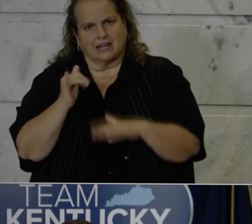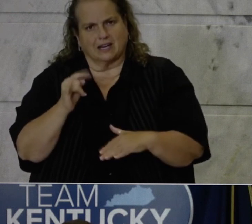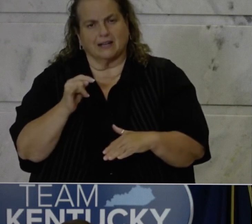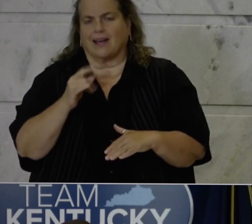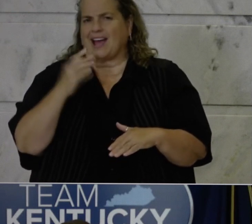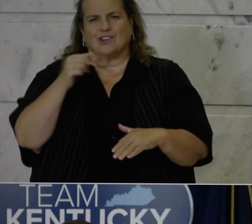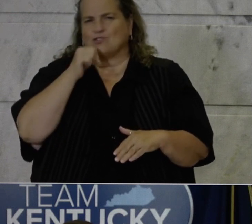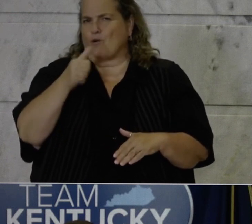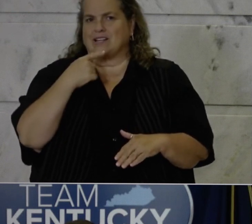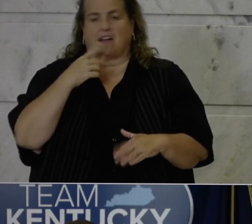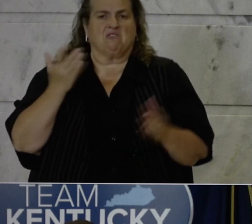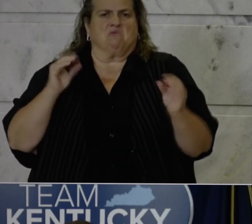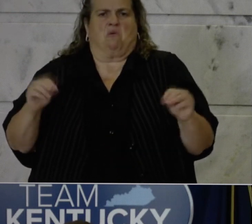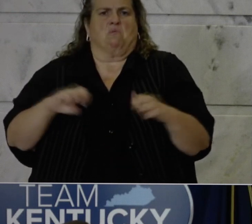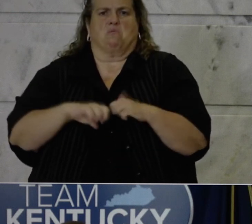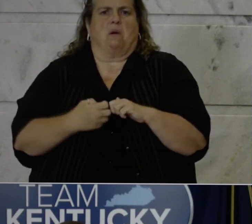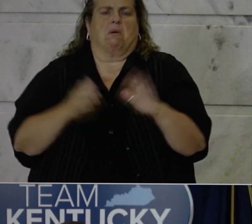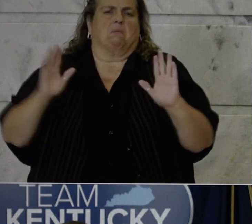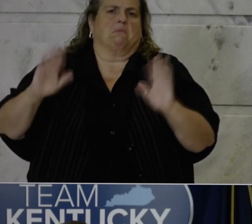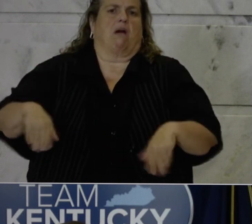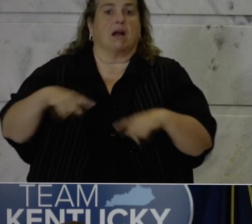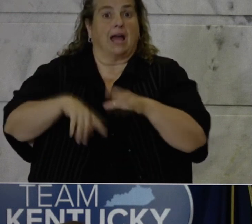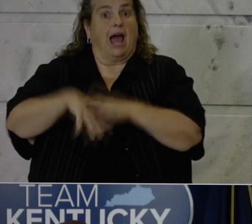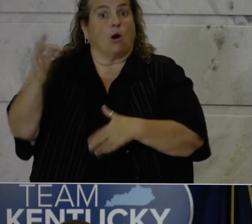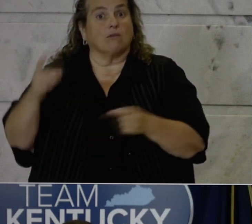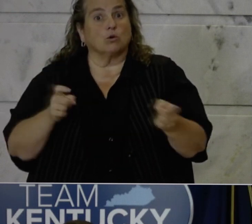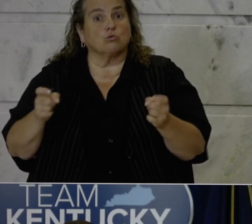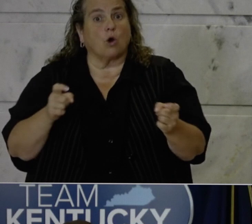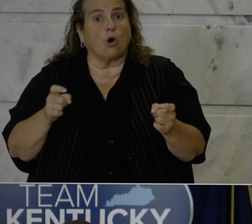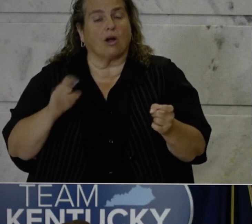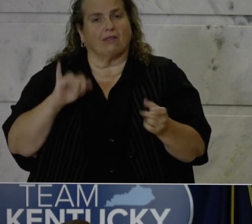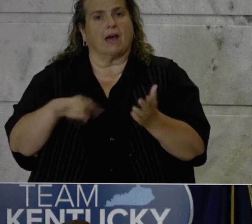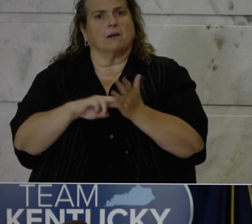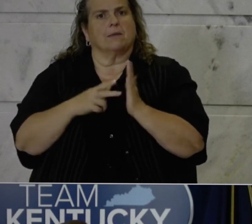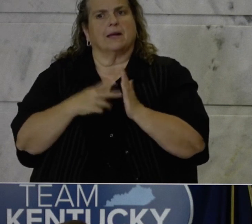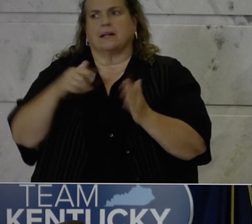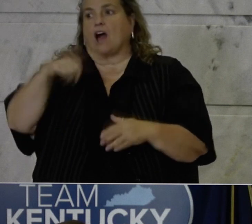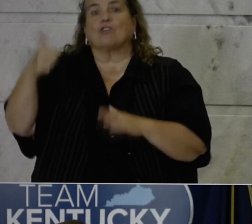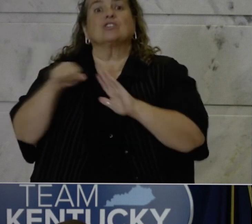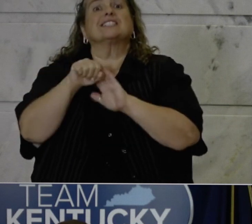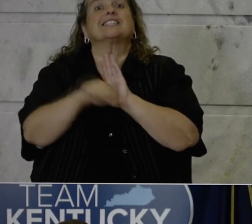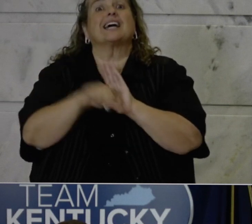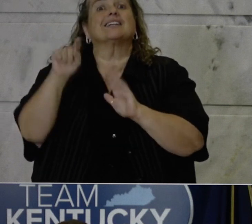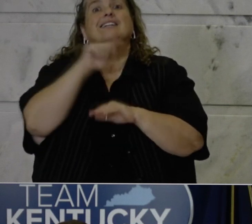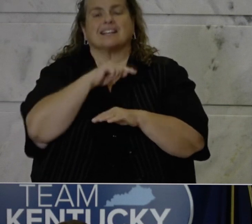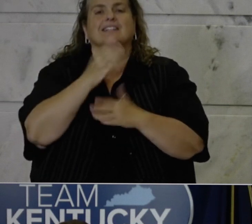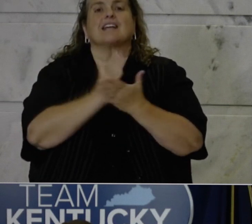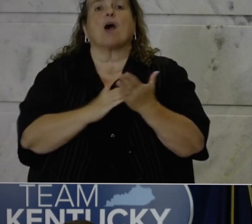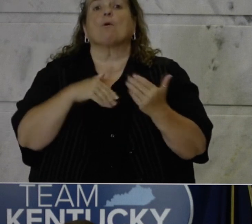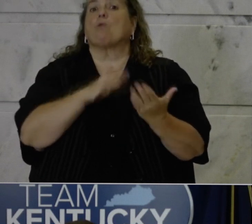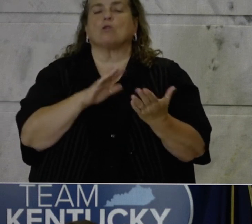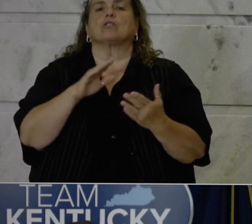will ultimately or likely result in at least 20 Kentucky lives lost, as the 900 and nearly